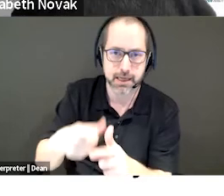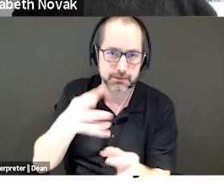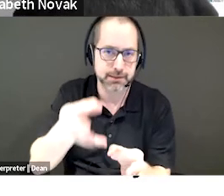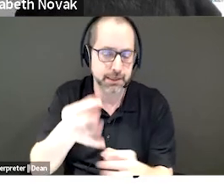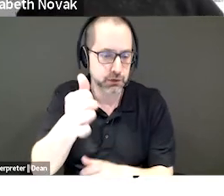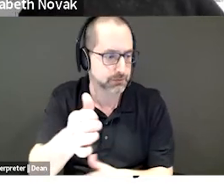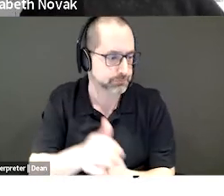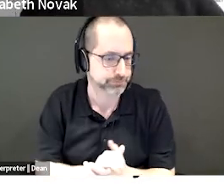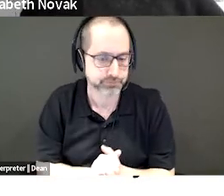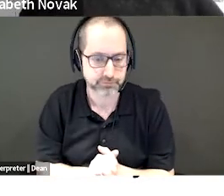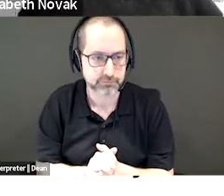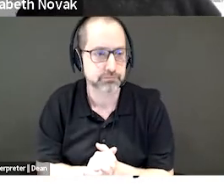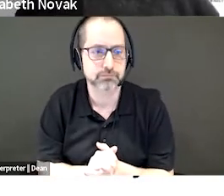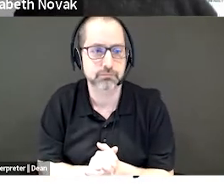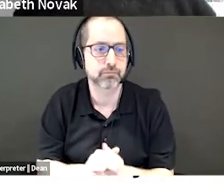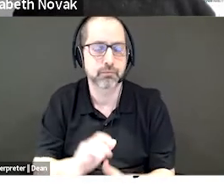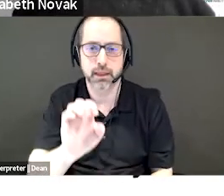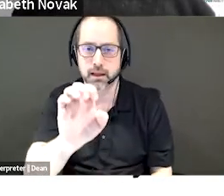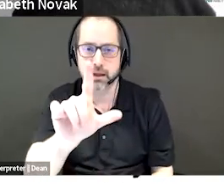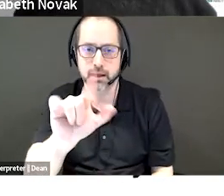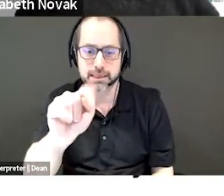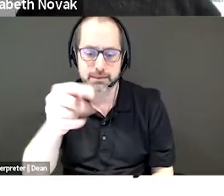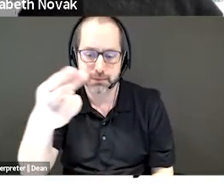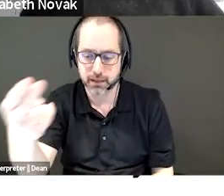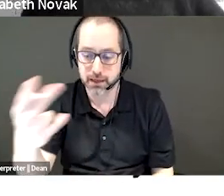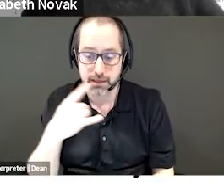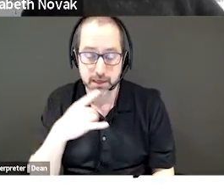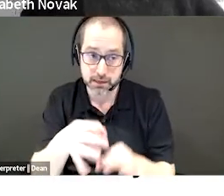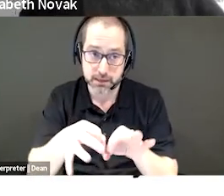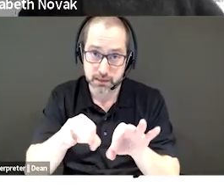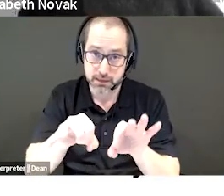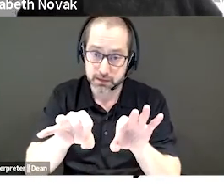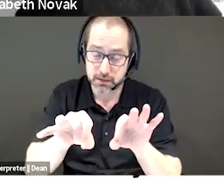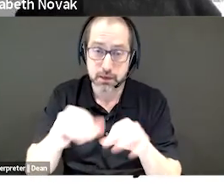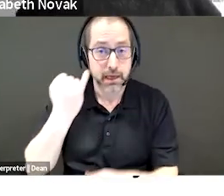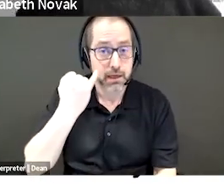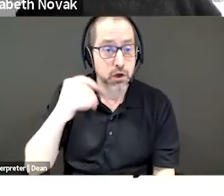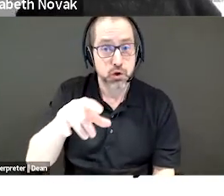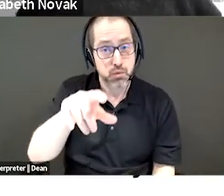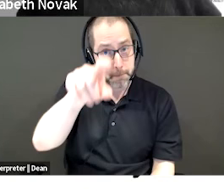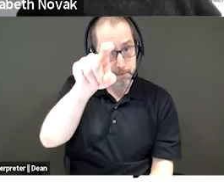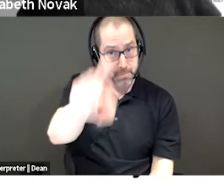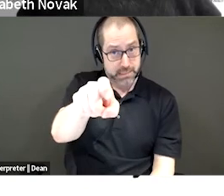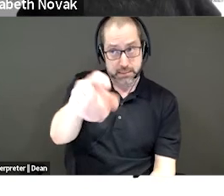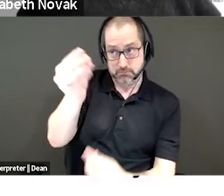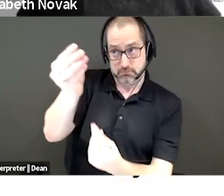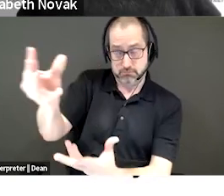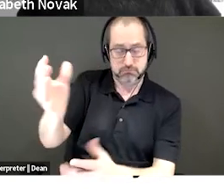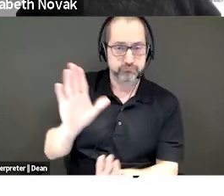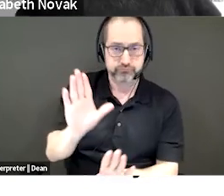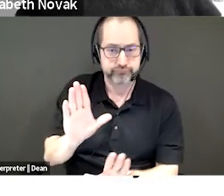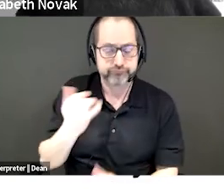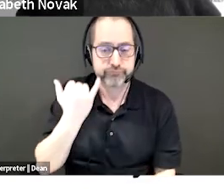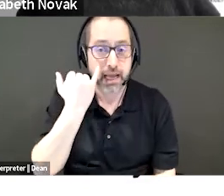Certainly you only need to disclose that you have a disability if it's going